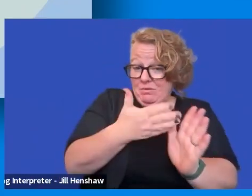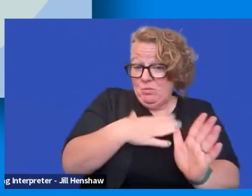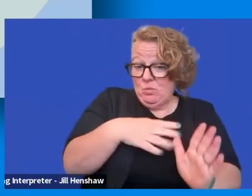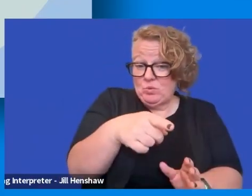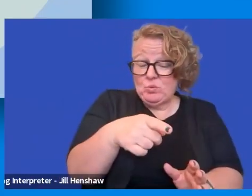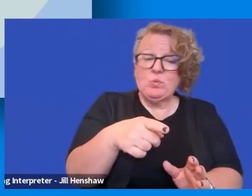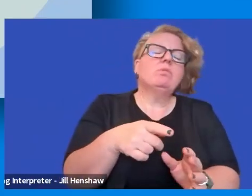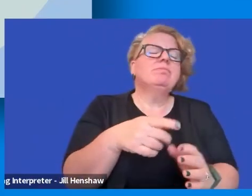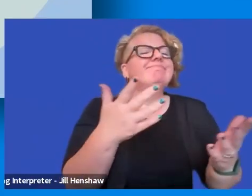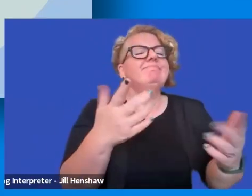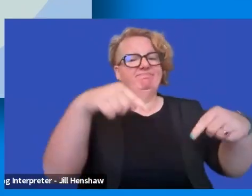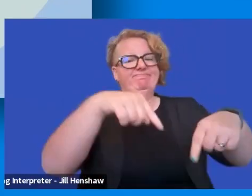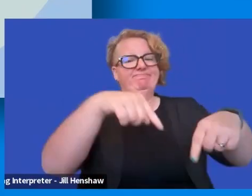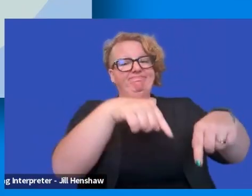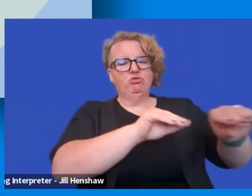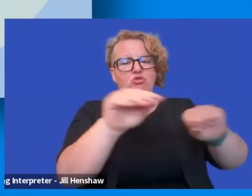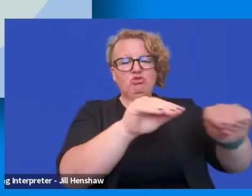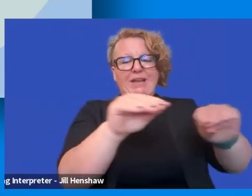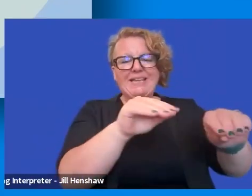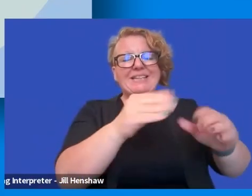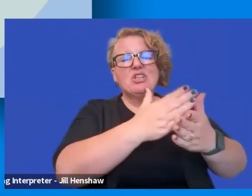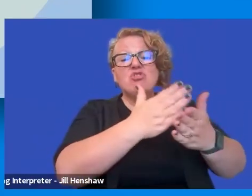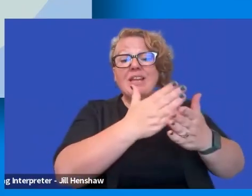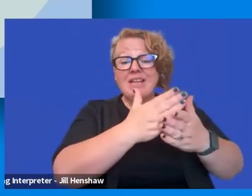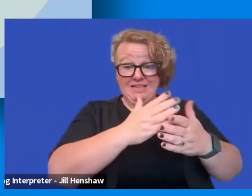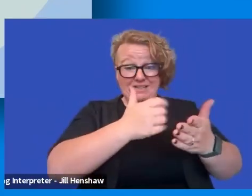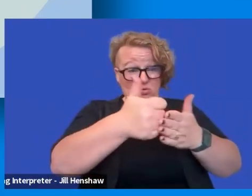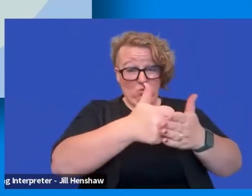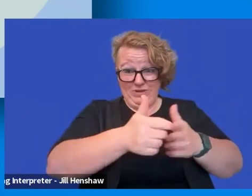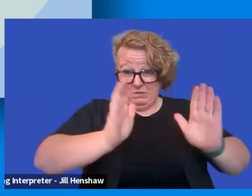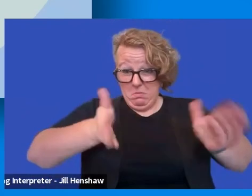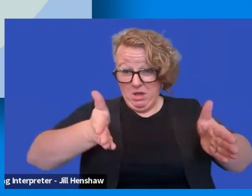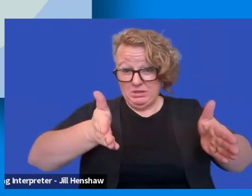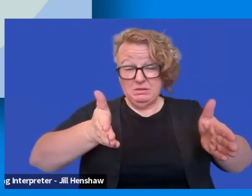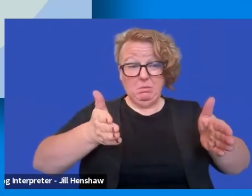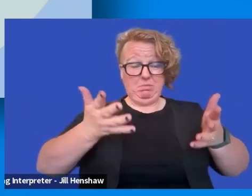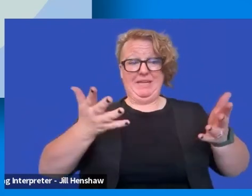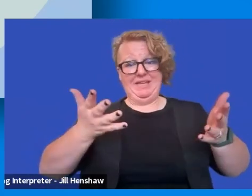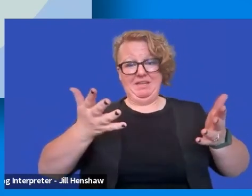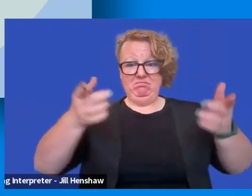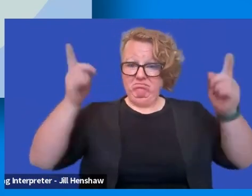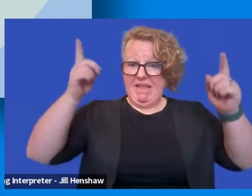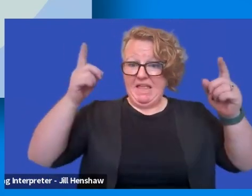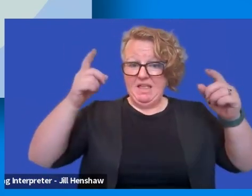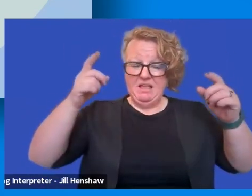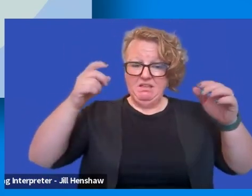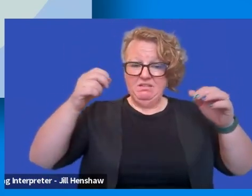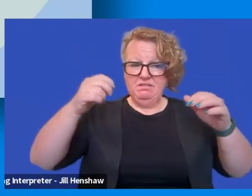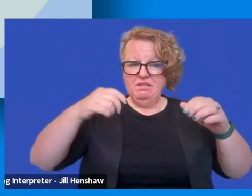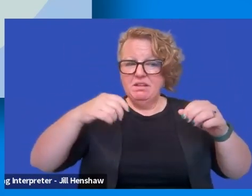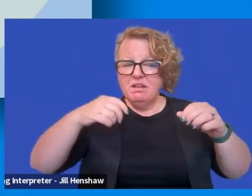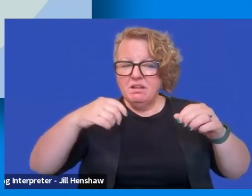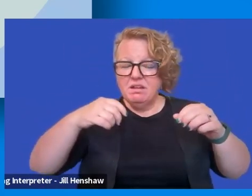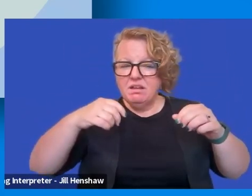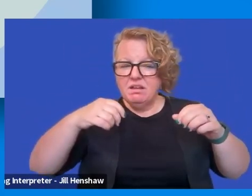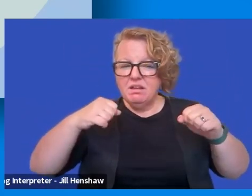Probably just that these kind of training sessions wouldn't always have to be just ahead of this very short time span in which